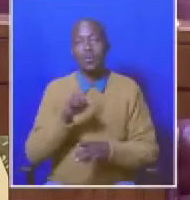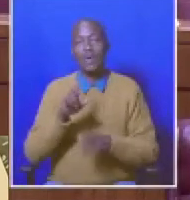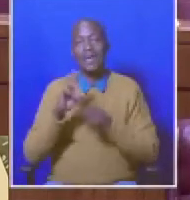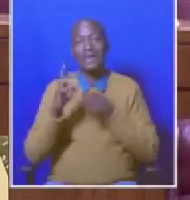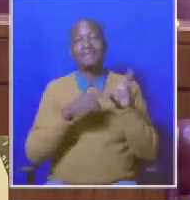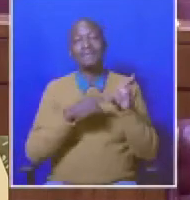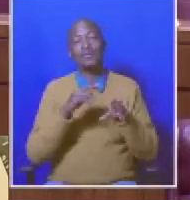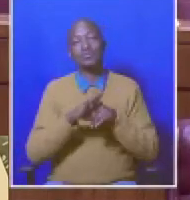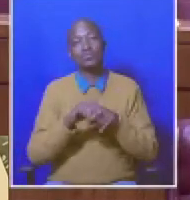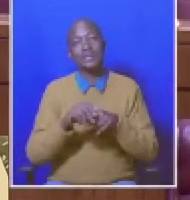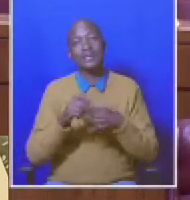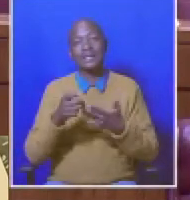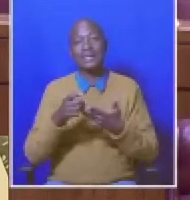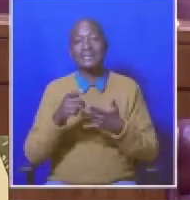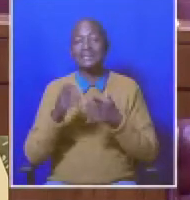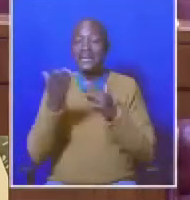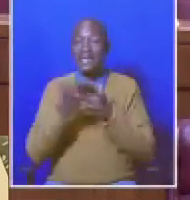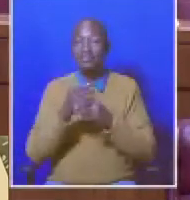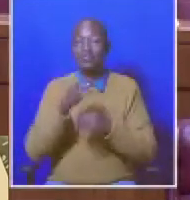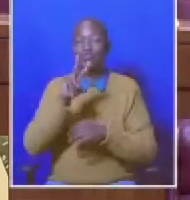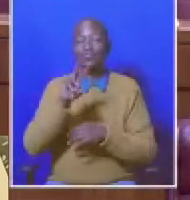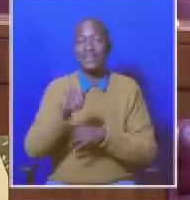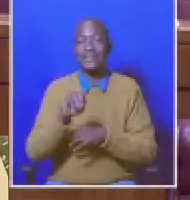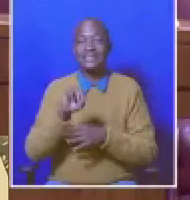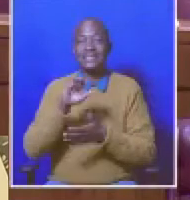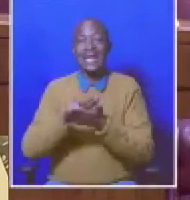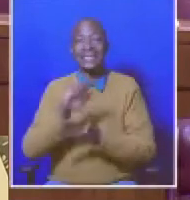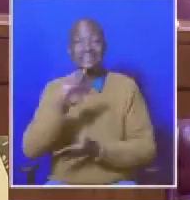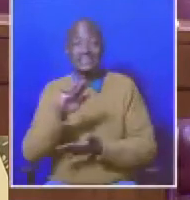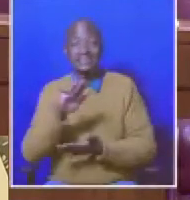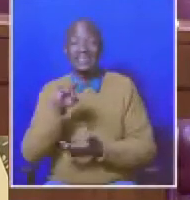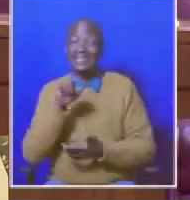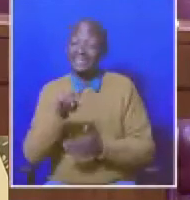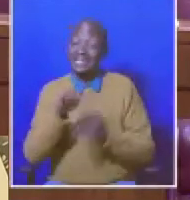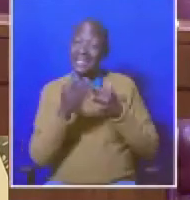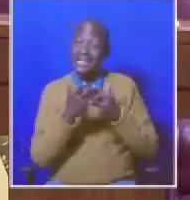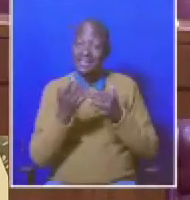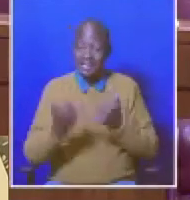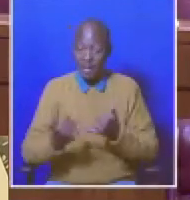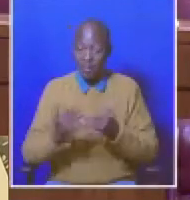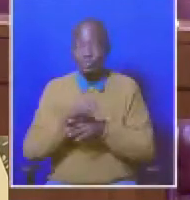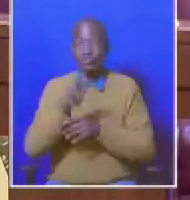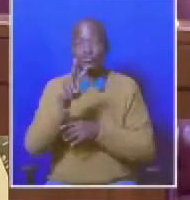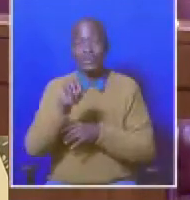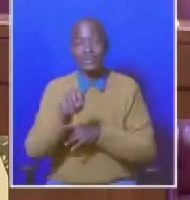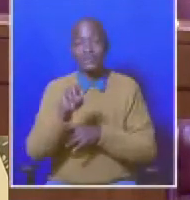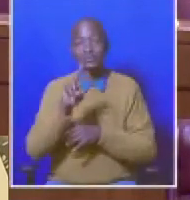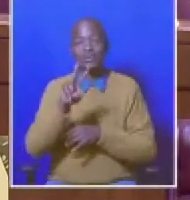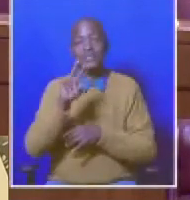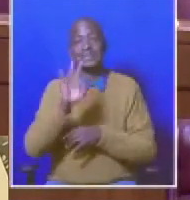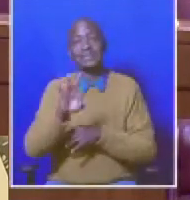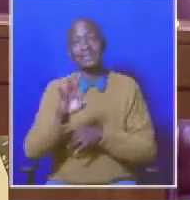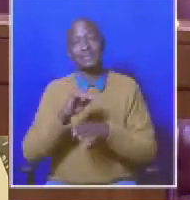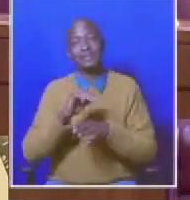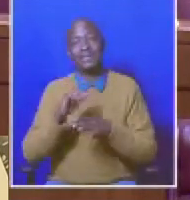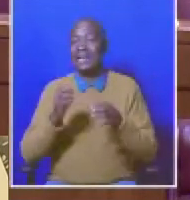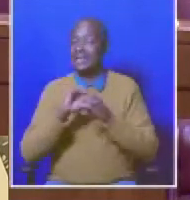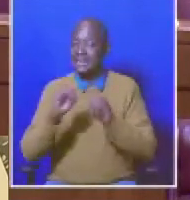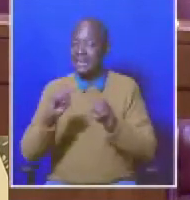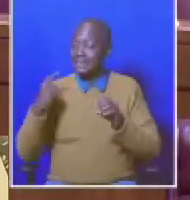of 2019, and it's now 2023, and nothing has happened so far. Thank